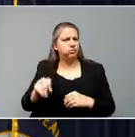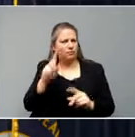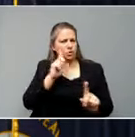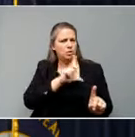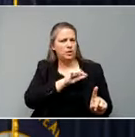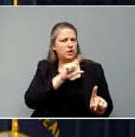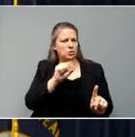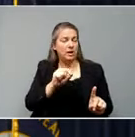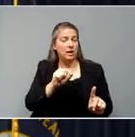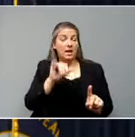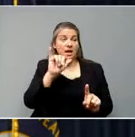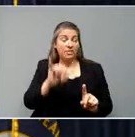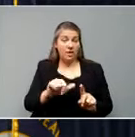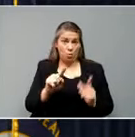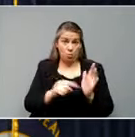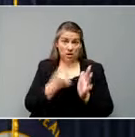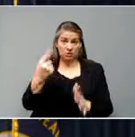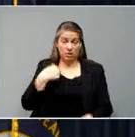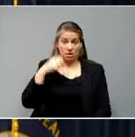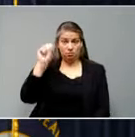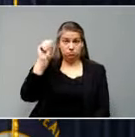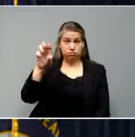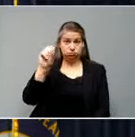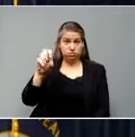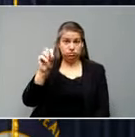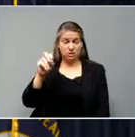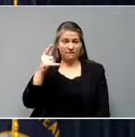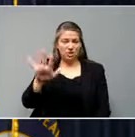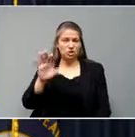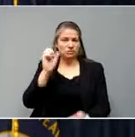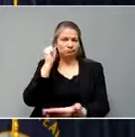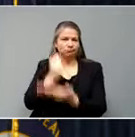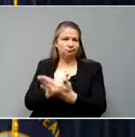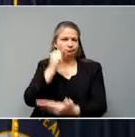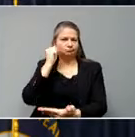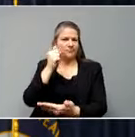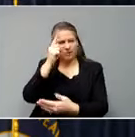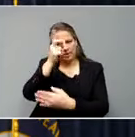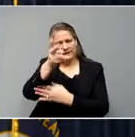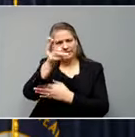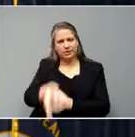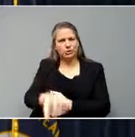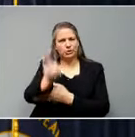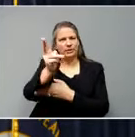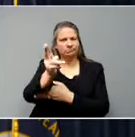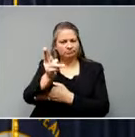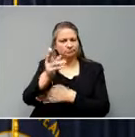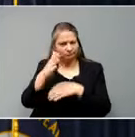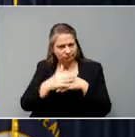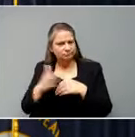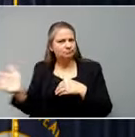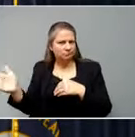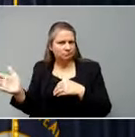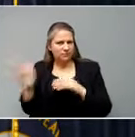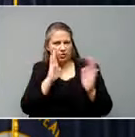permanent, even for purposes of history moving forward. So